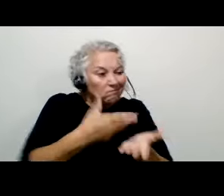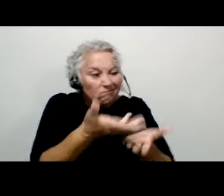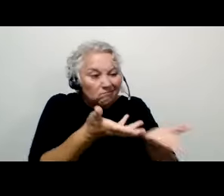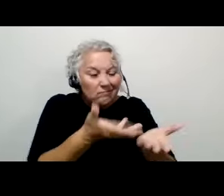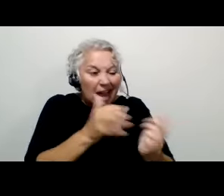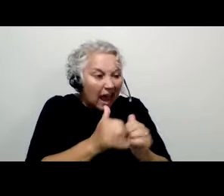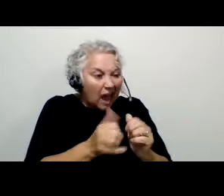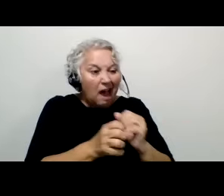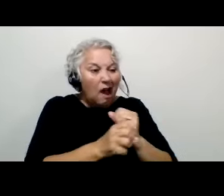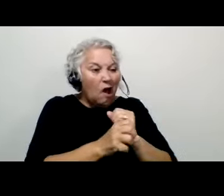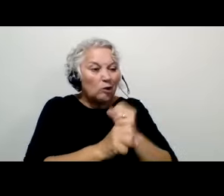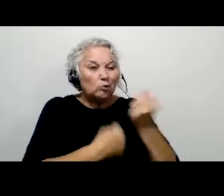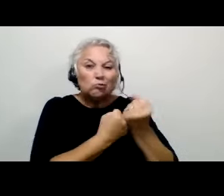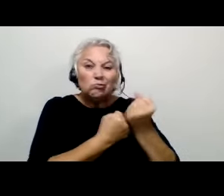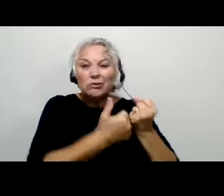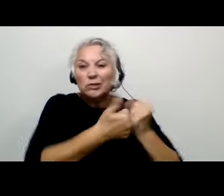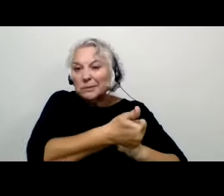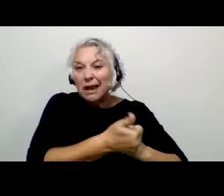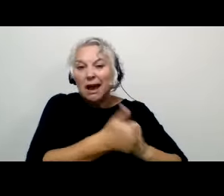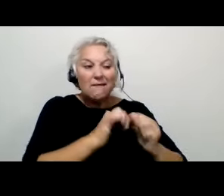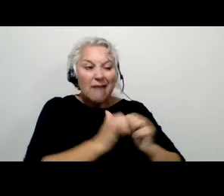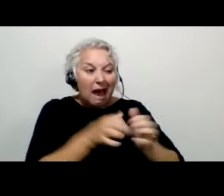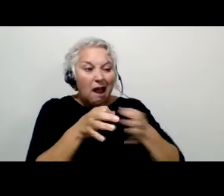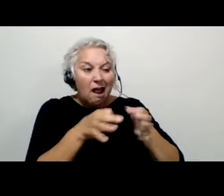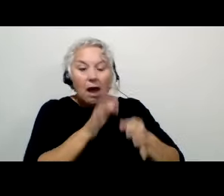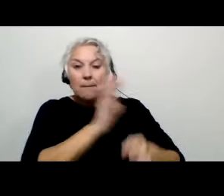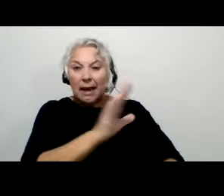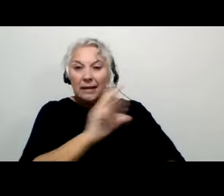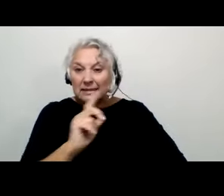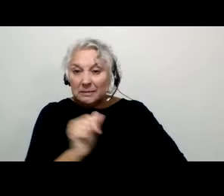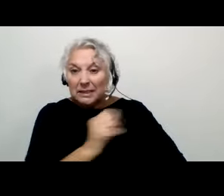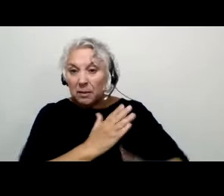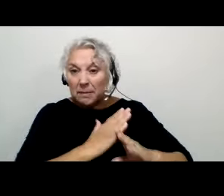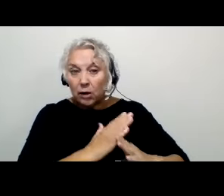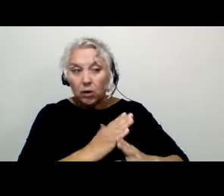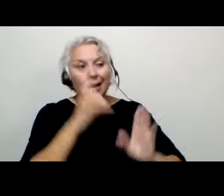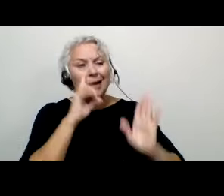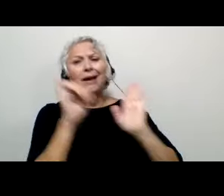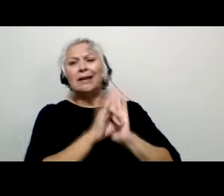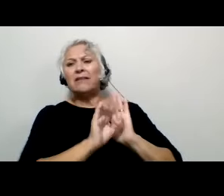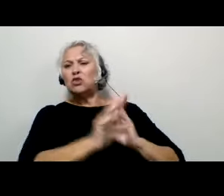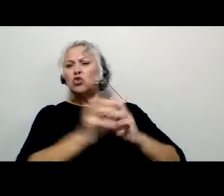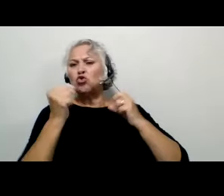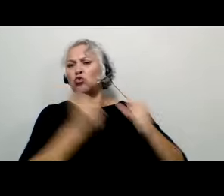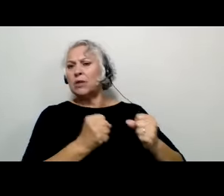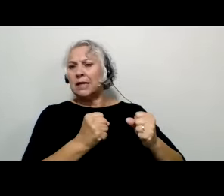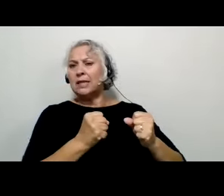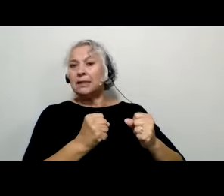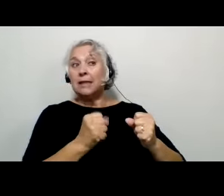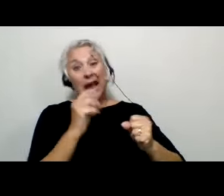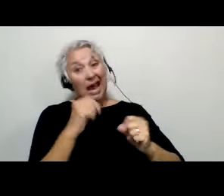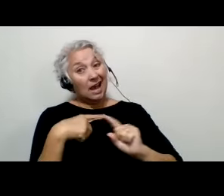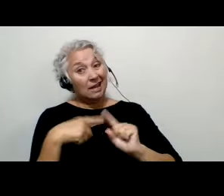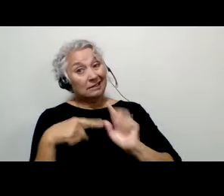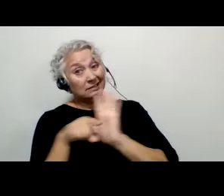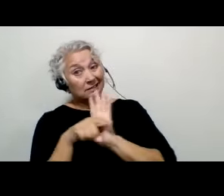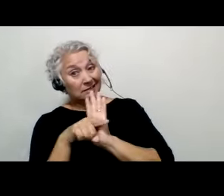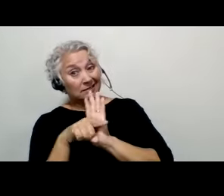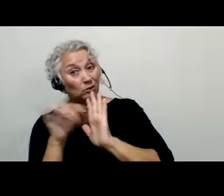their disability or barriers, be able to identify their strengths and their weaknesses, and be able